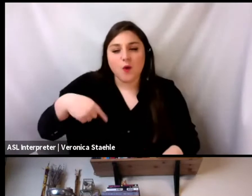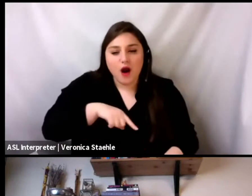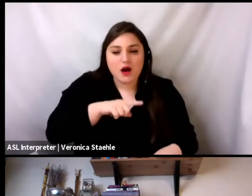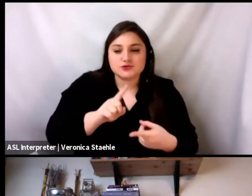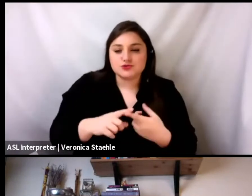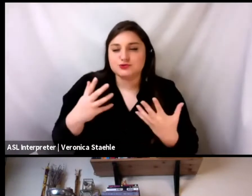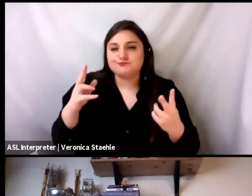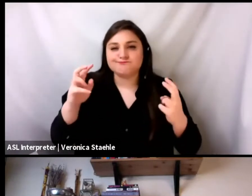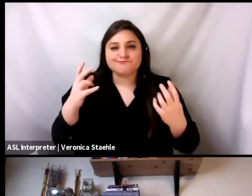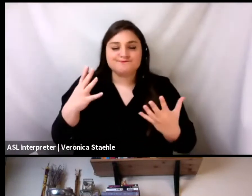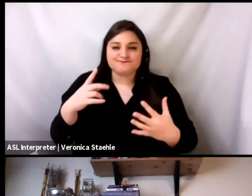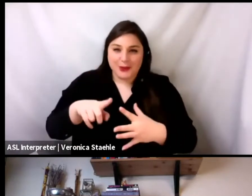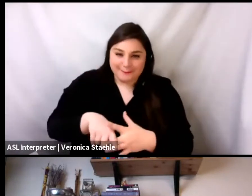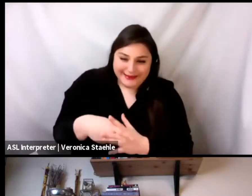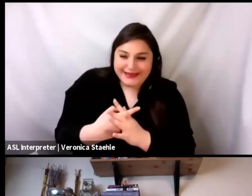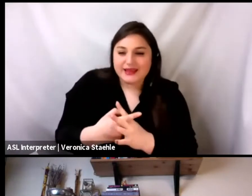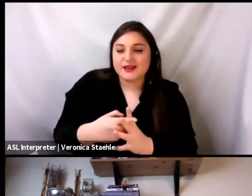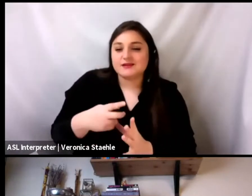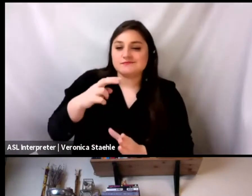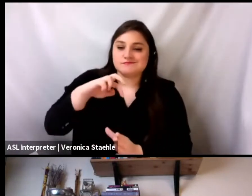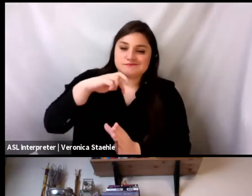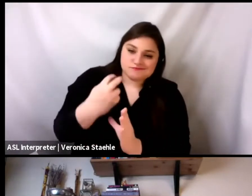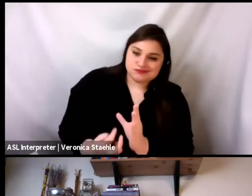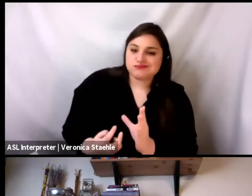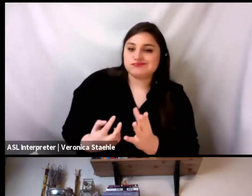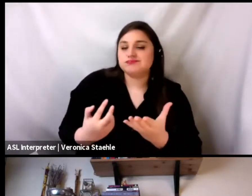having some initial ideas. So